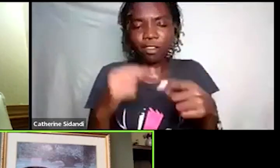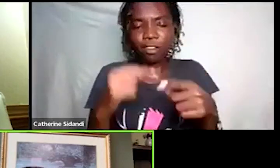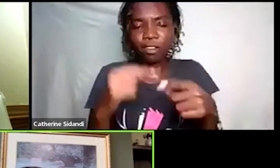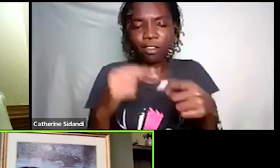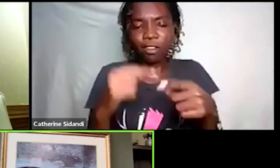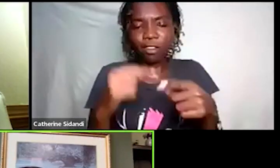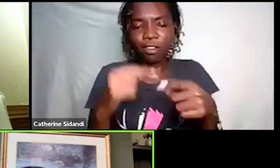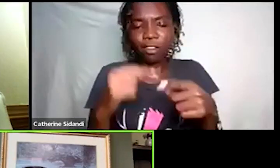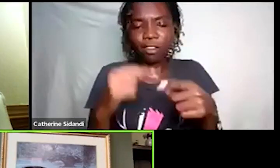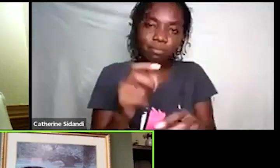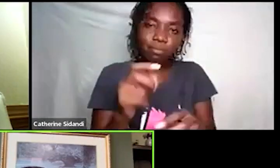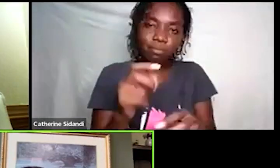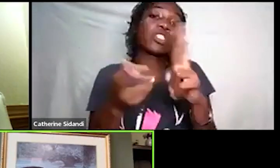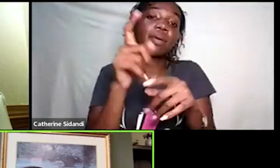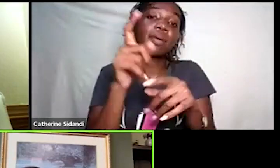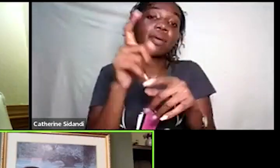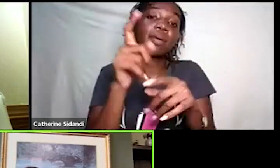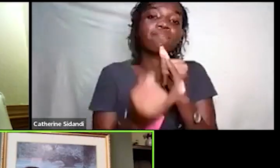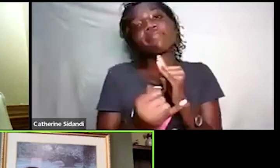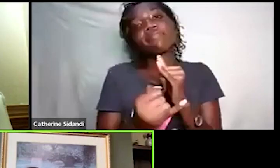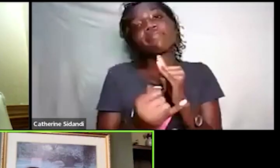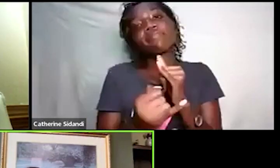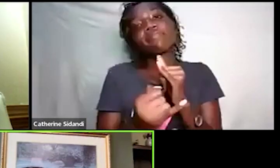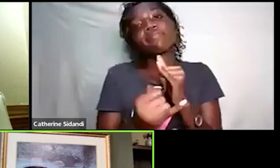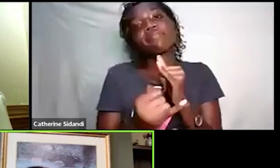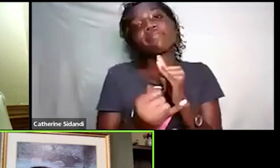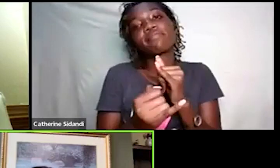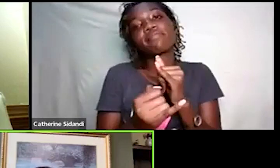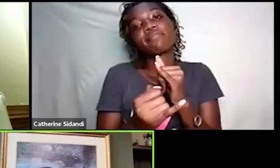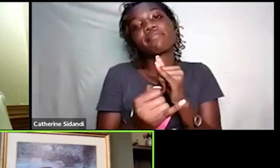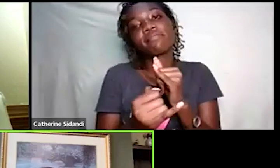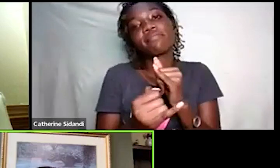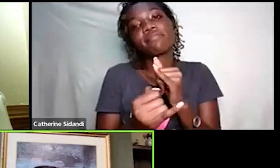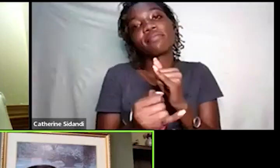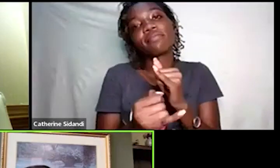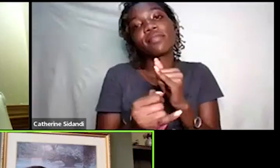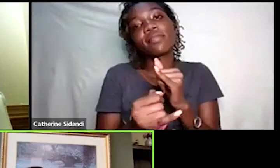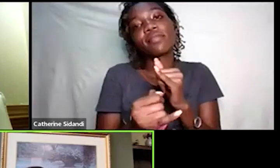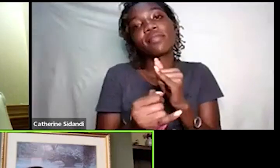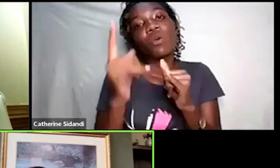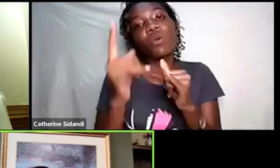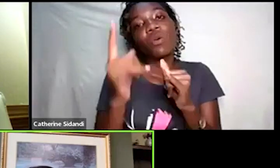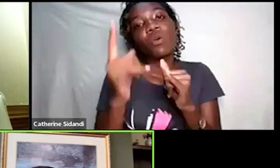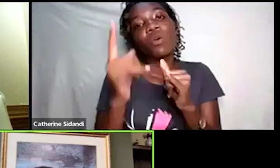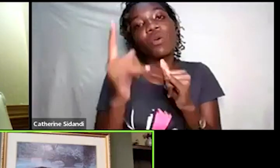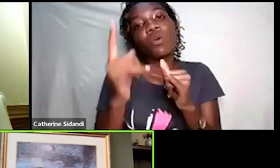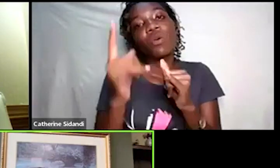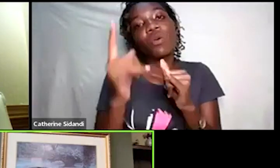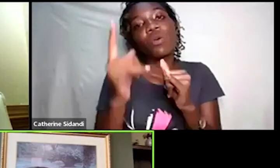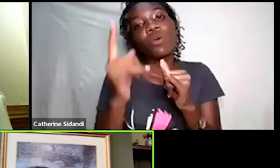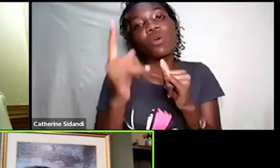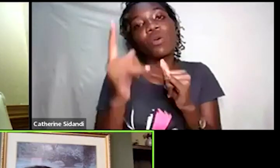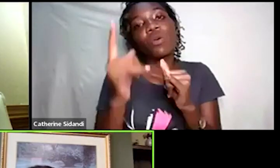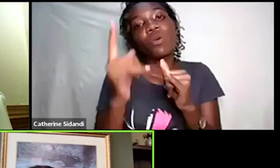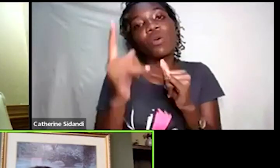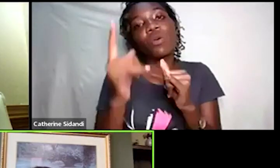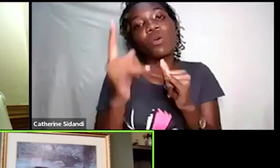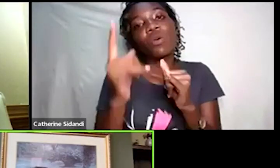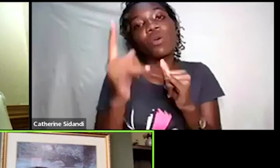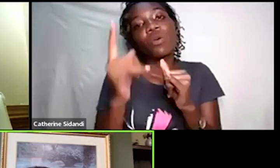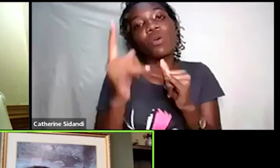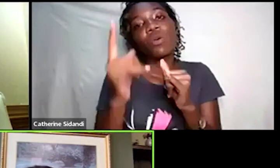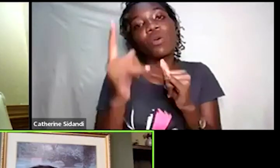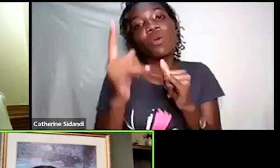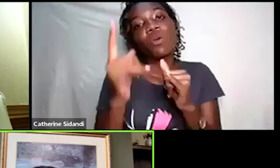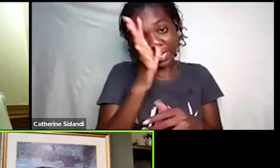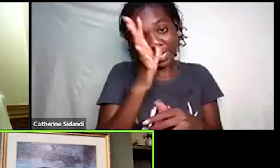two. Okay. Unless you're fine with your spouse cheating and you watch the whole drama